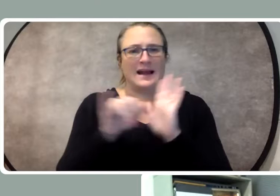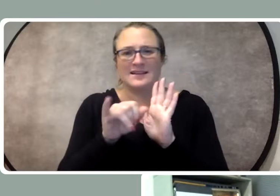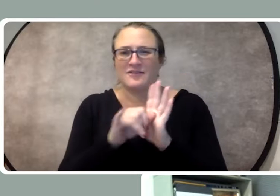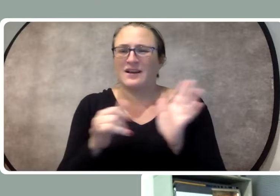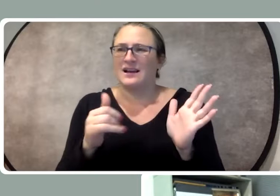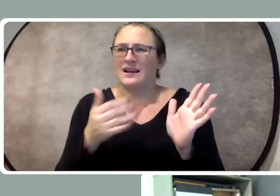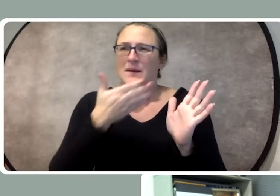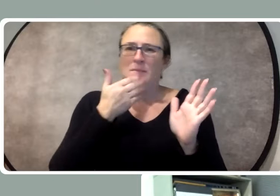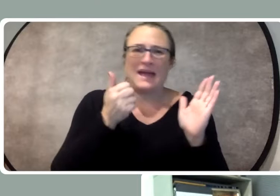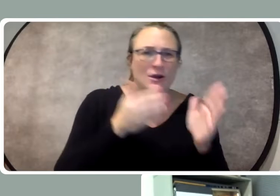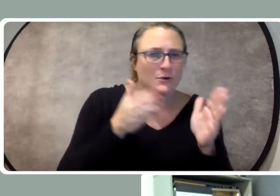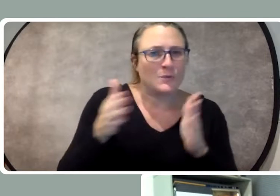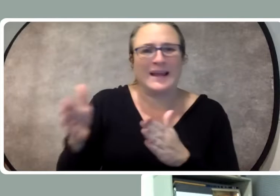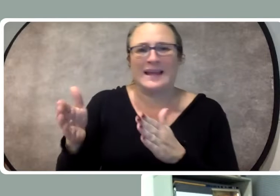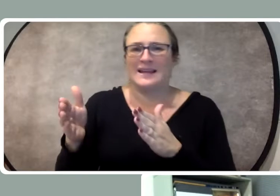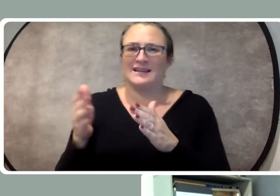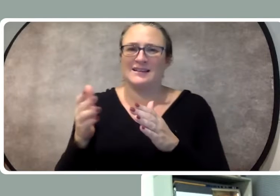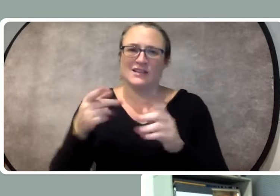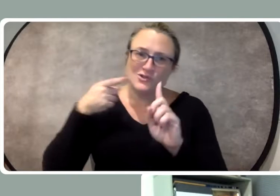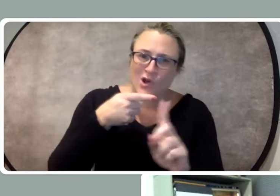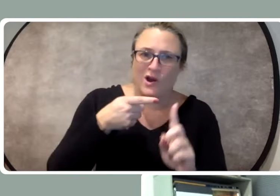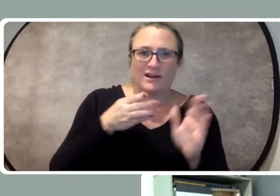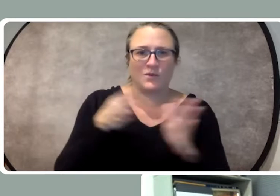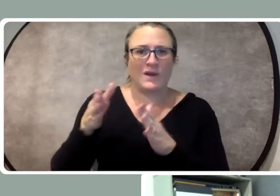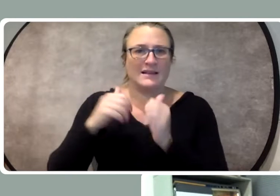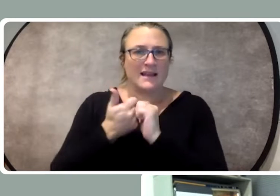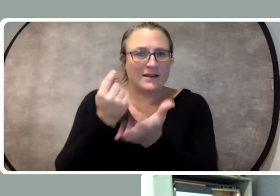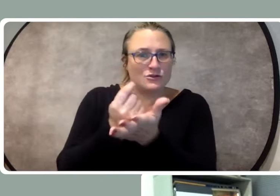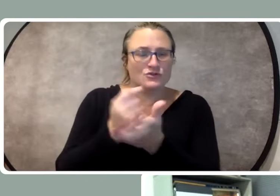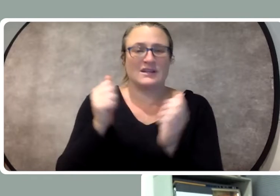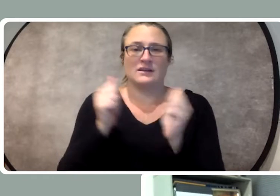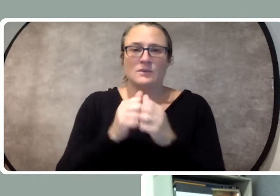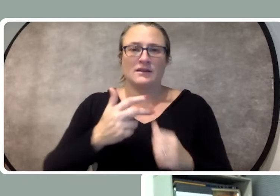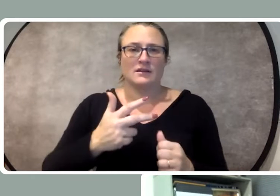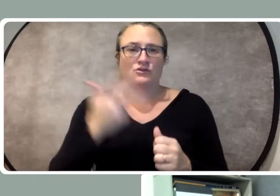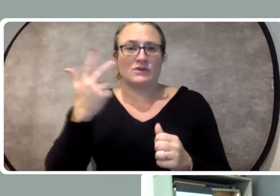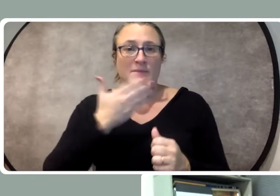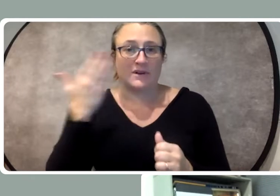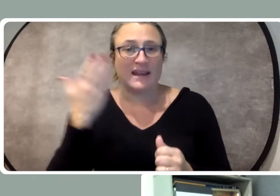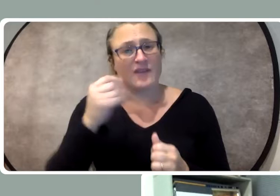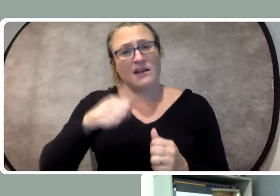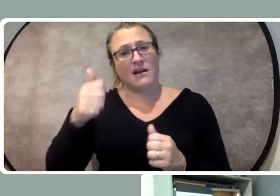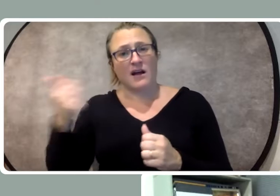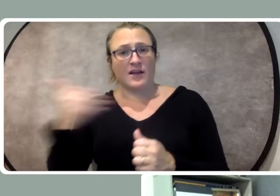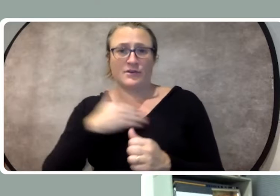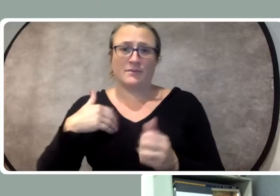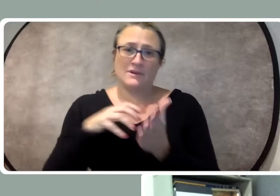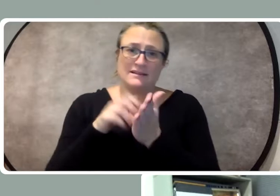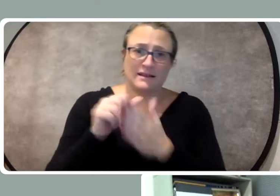more targeted ways of treating women with triple negative as well as other forms of breast